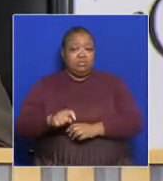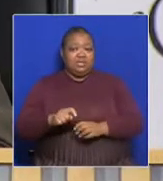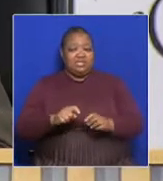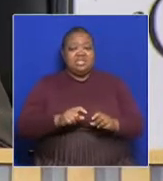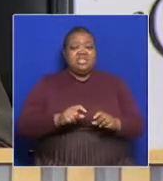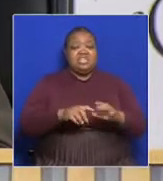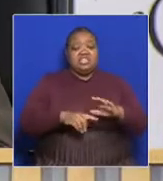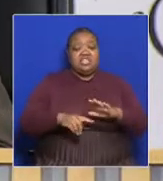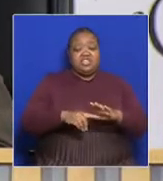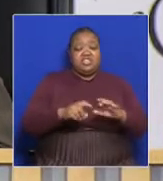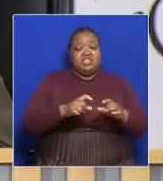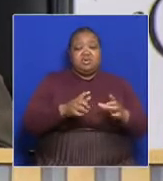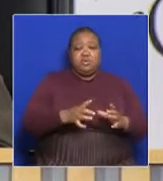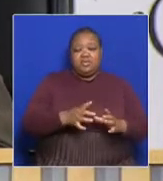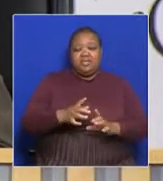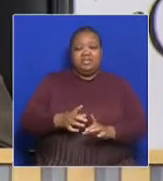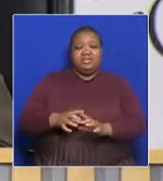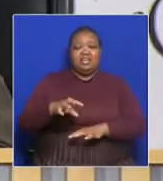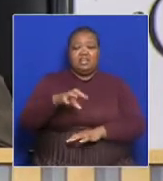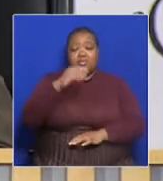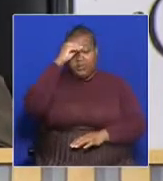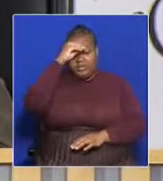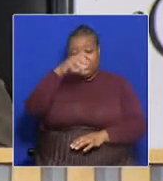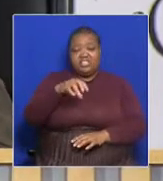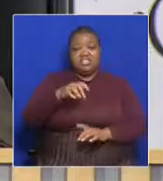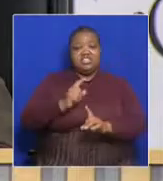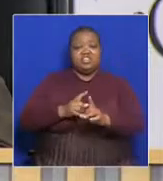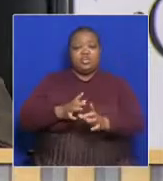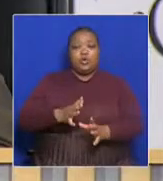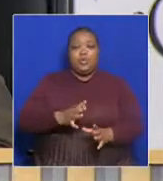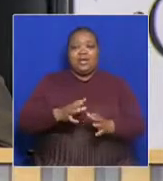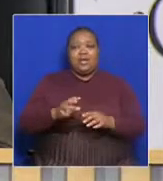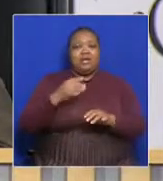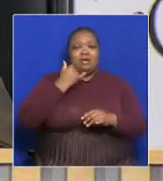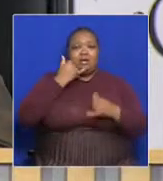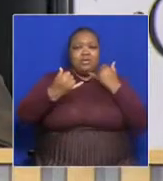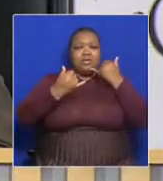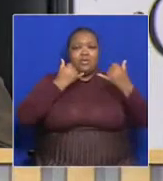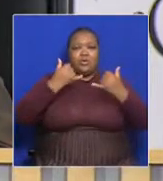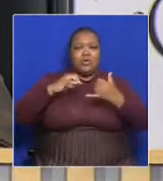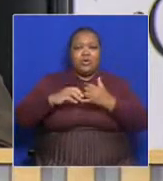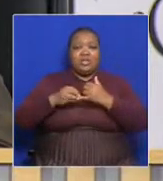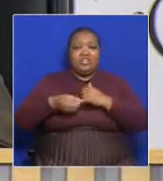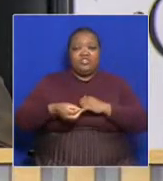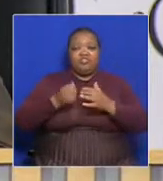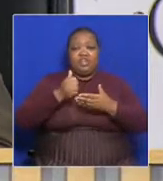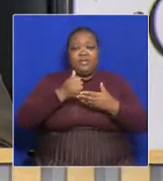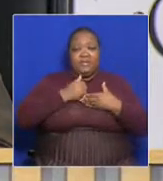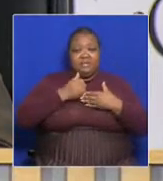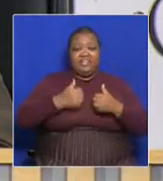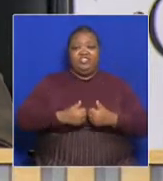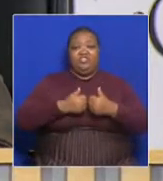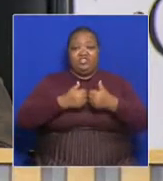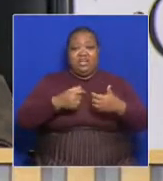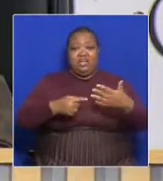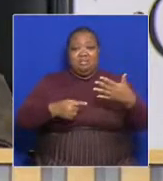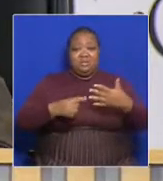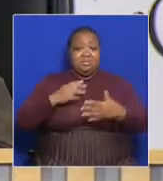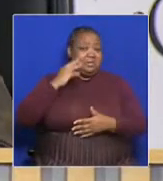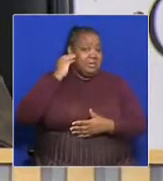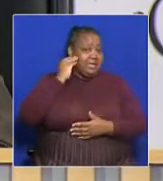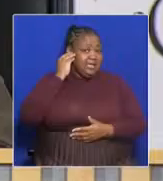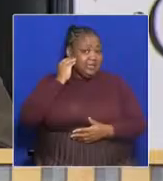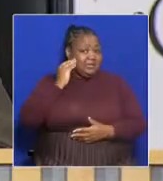commander trying to get assistance in this regard. So I just wanted to highlight the challenges that we face. Hence, sometimes